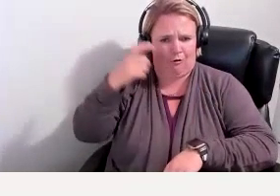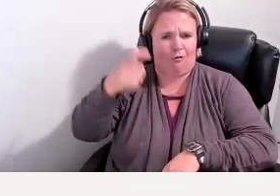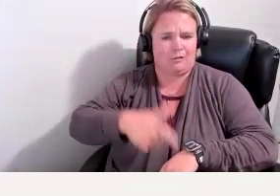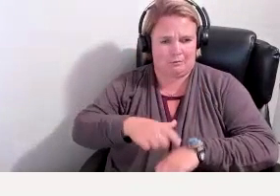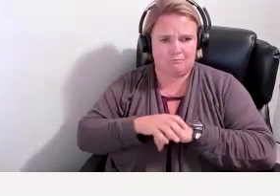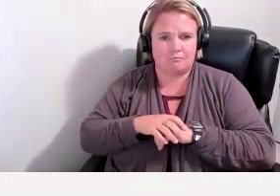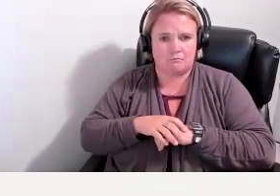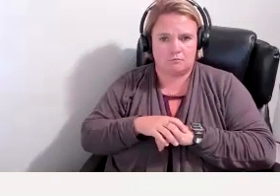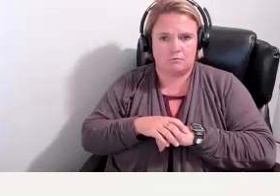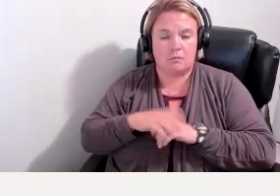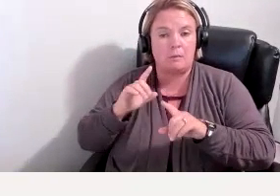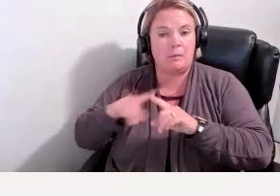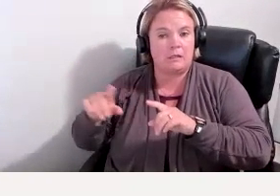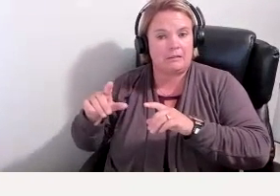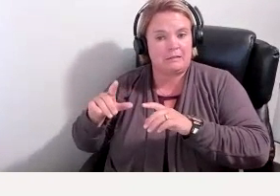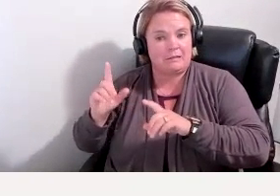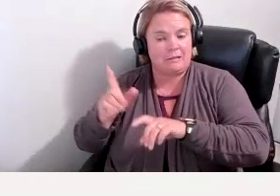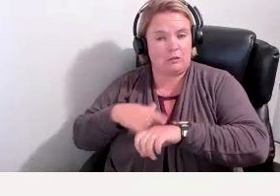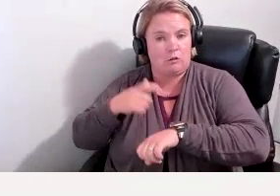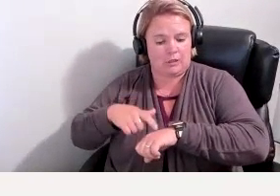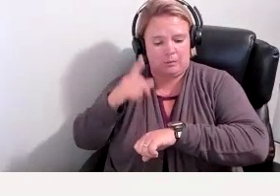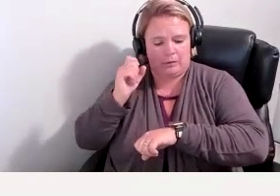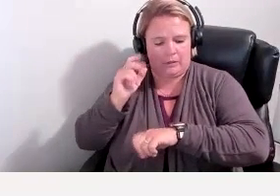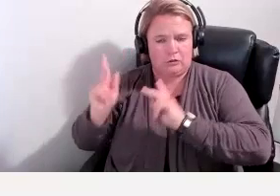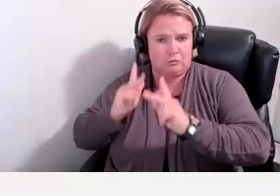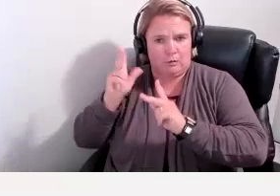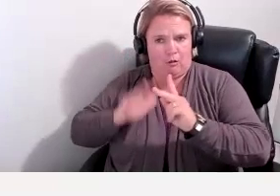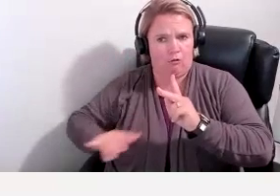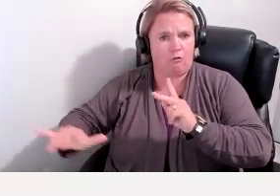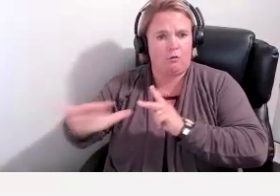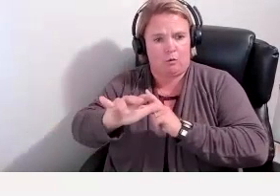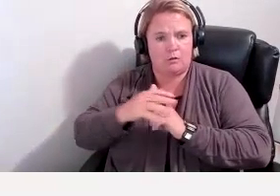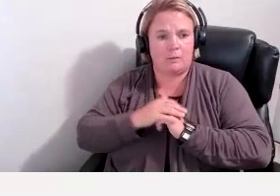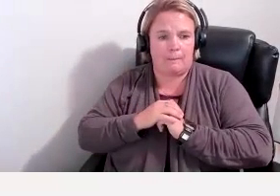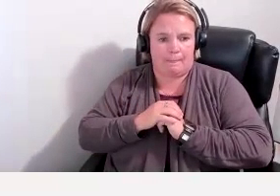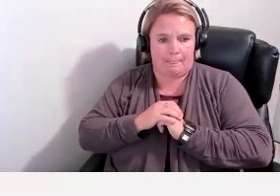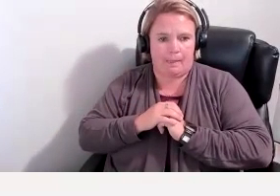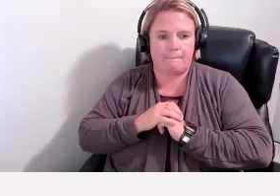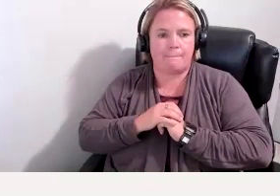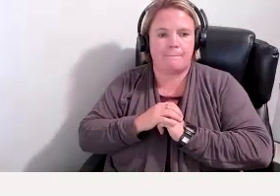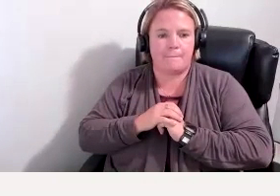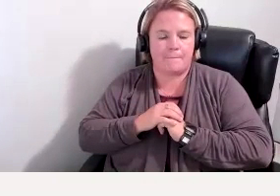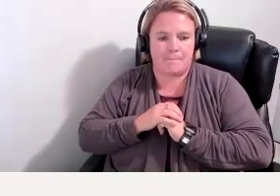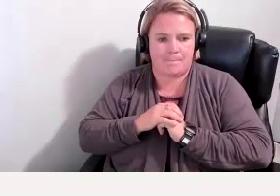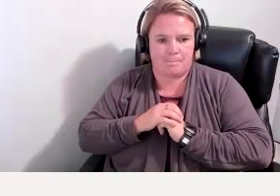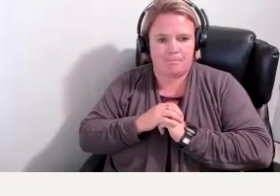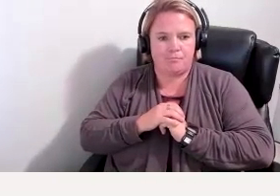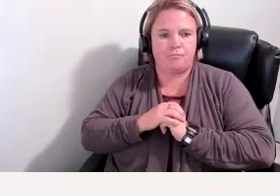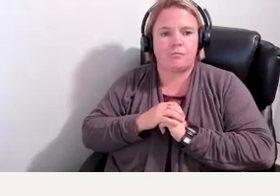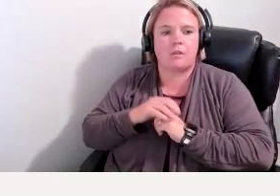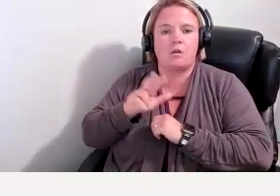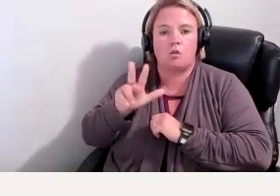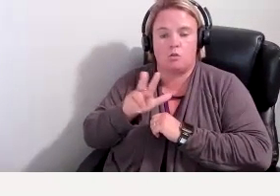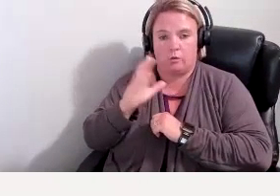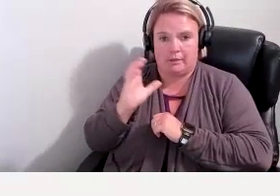DECT, Takes a while to, it's, there's people all over the world that are doing it. yeah, yeah. And 3C Media